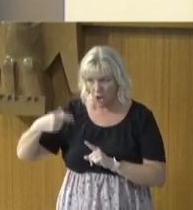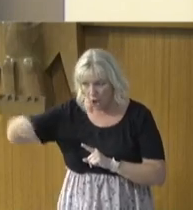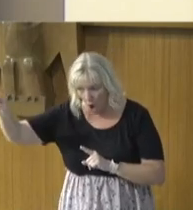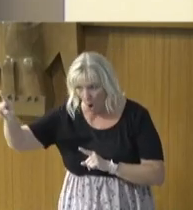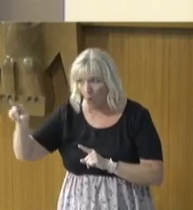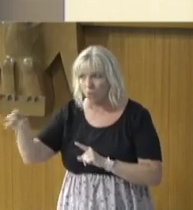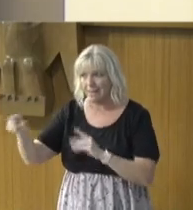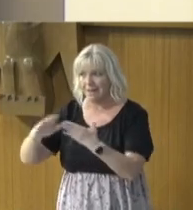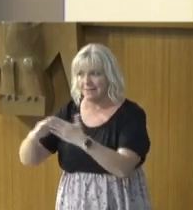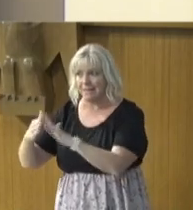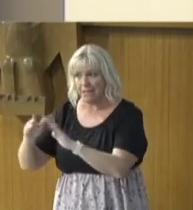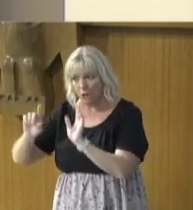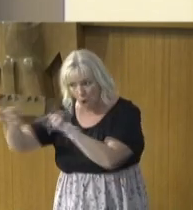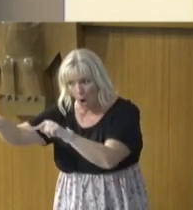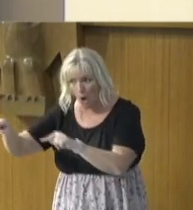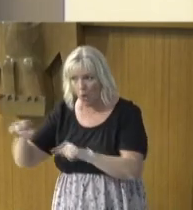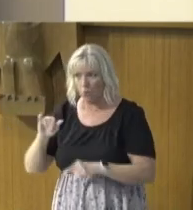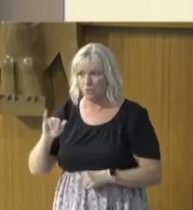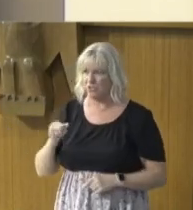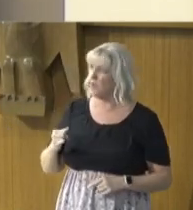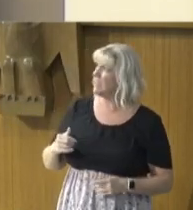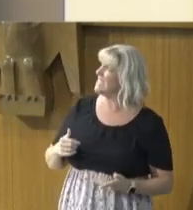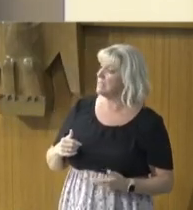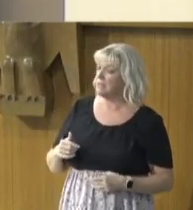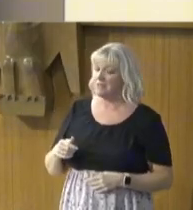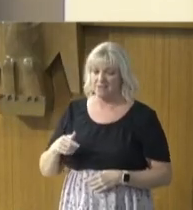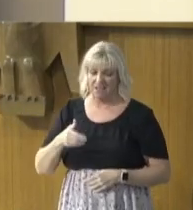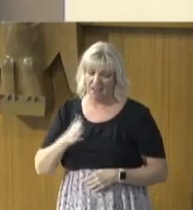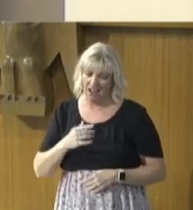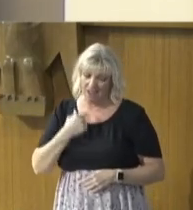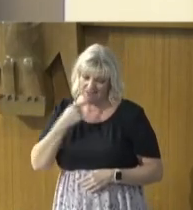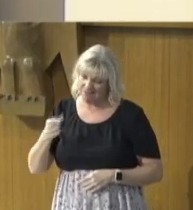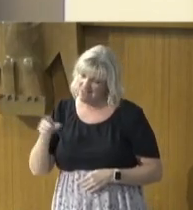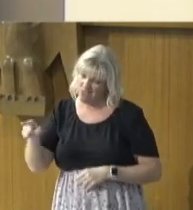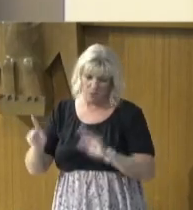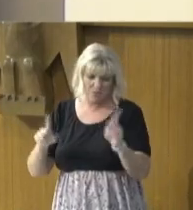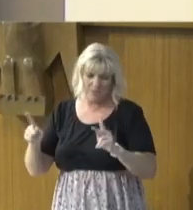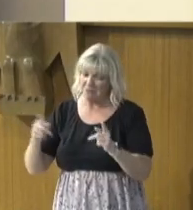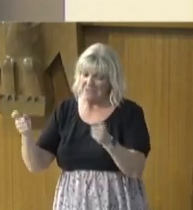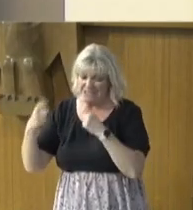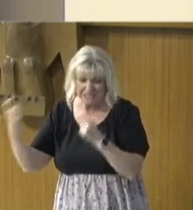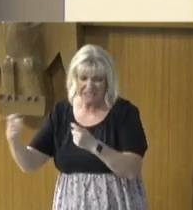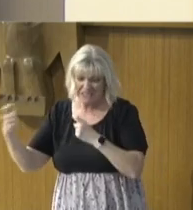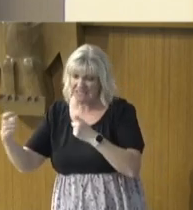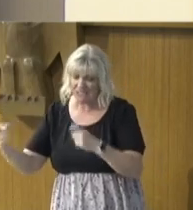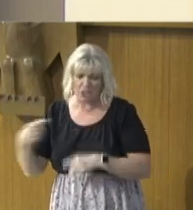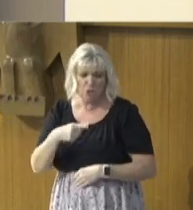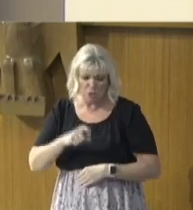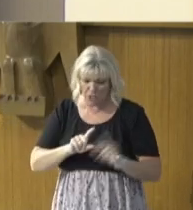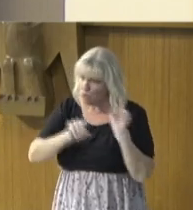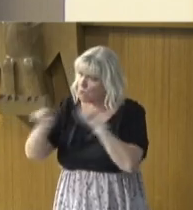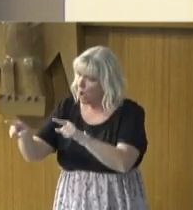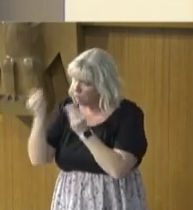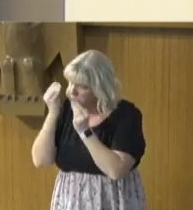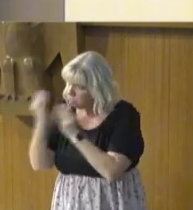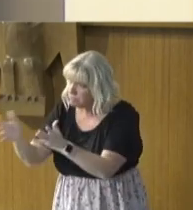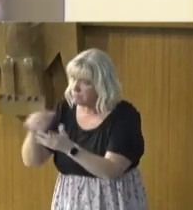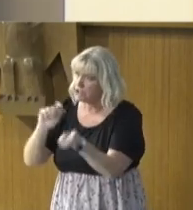Nineveh, God instructed. They're really messing up over there, and I need someone to let them know that they need to change their ways.